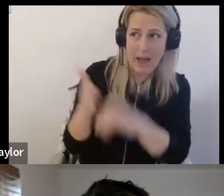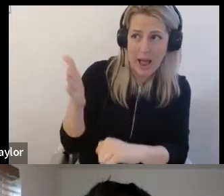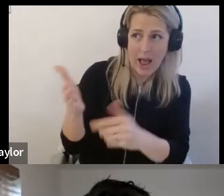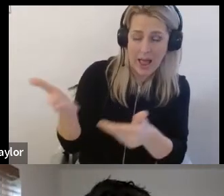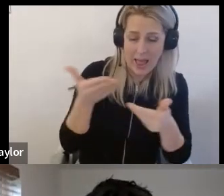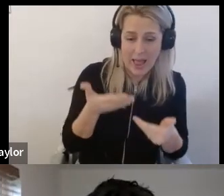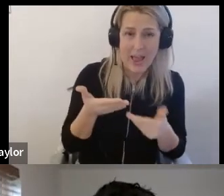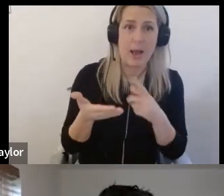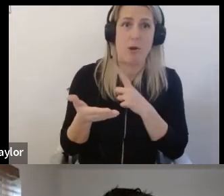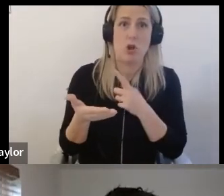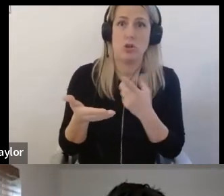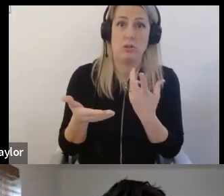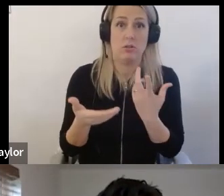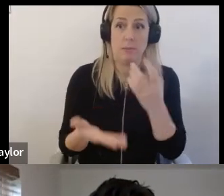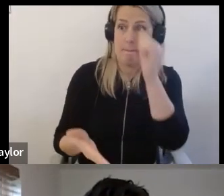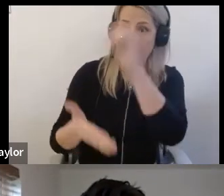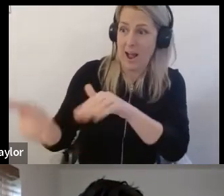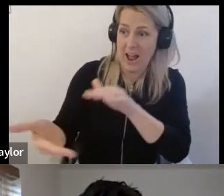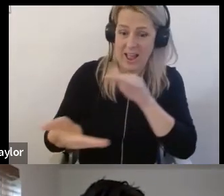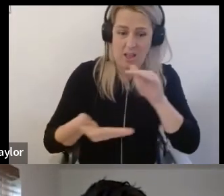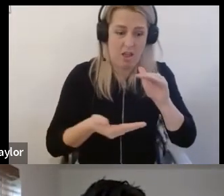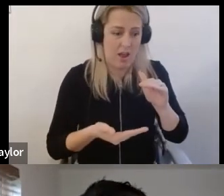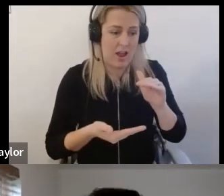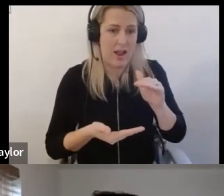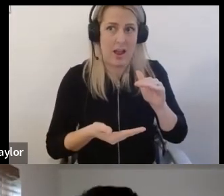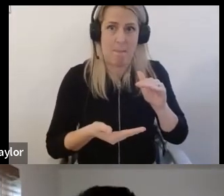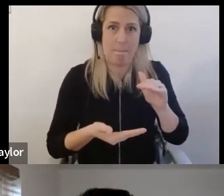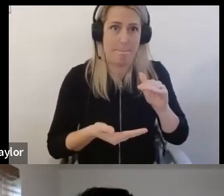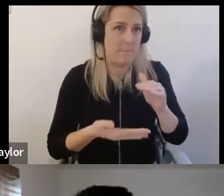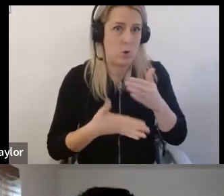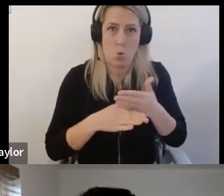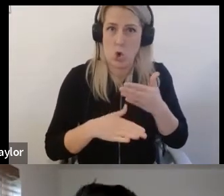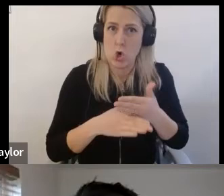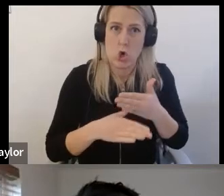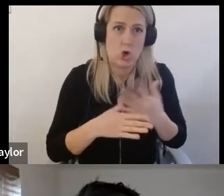kit and it hasn't worked out for them? They feel like I've been burnt in the past. And so